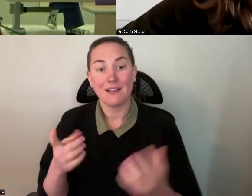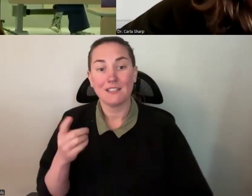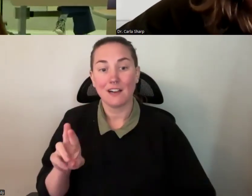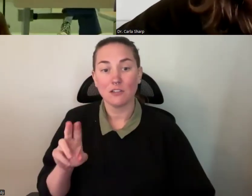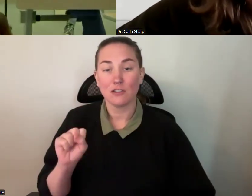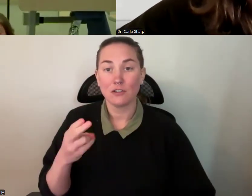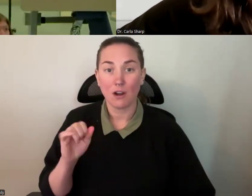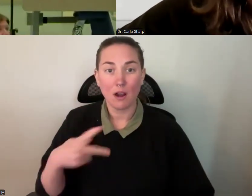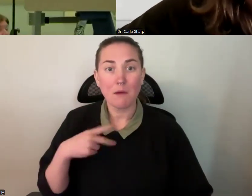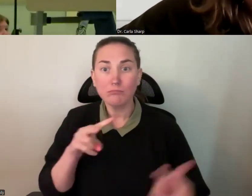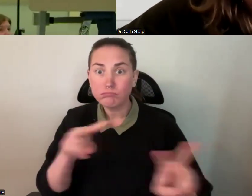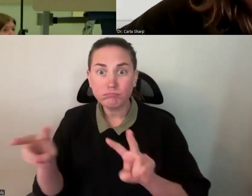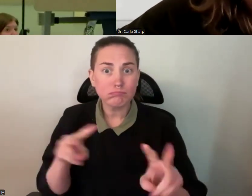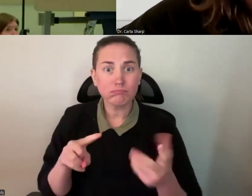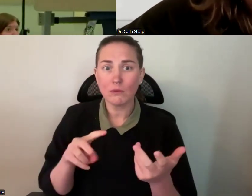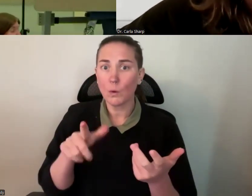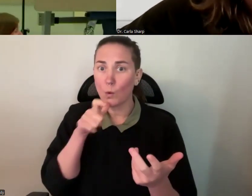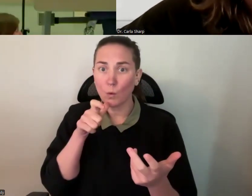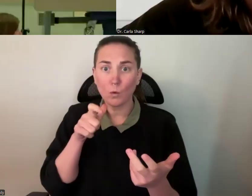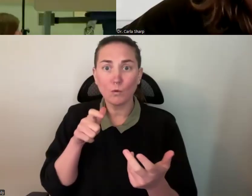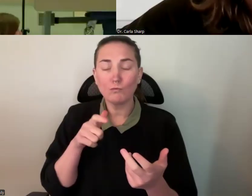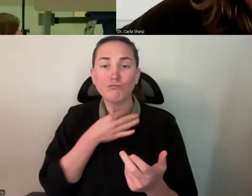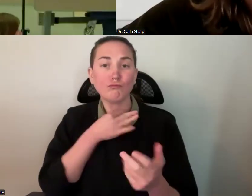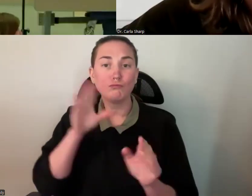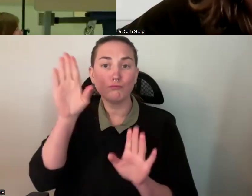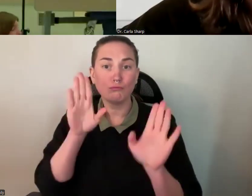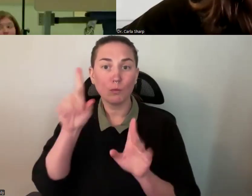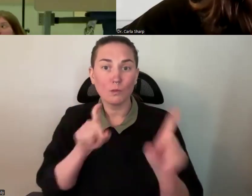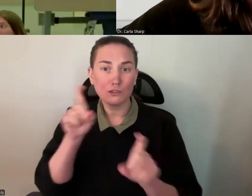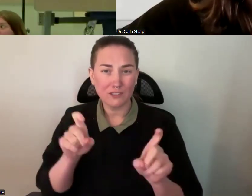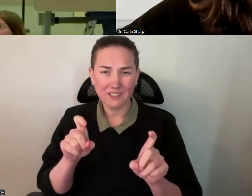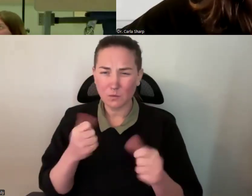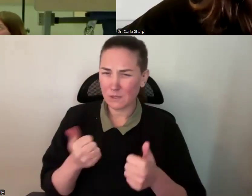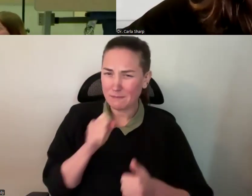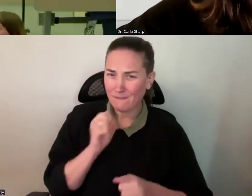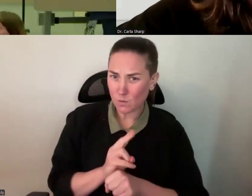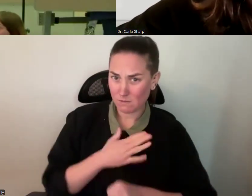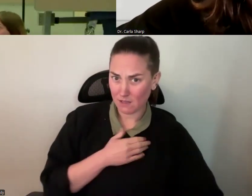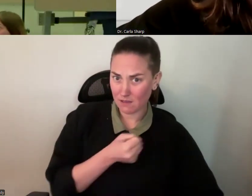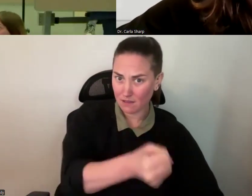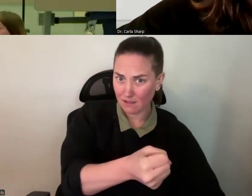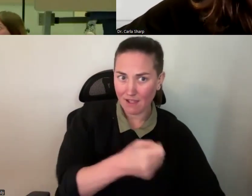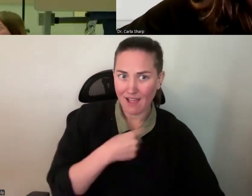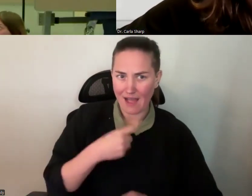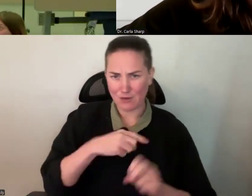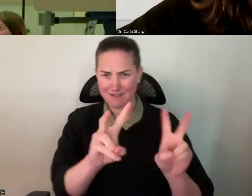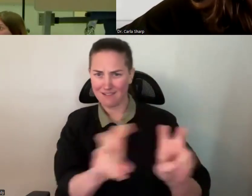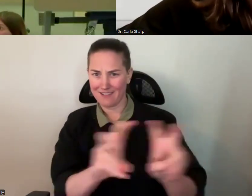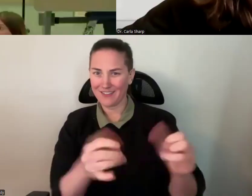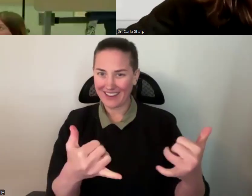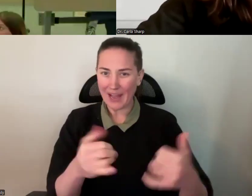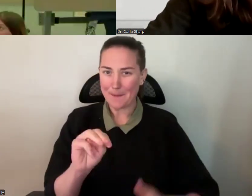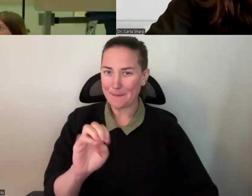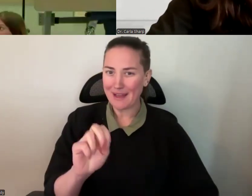I'm just going to look around the room to see who may have questions. Do you want me to give you my microphone? I'm mentalizing you right now. I'm going to give you